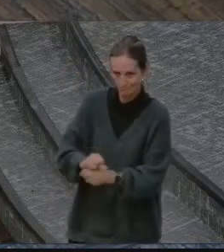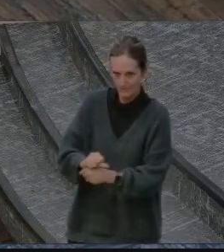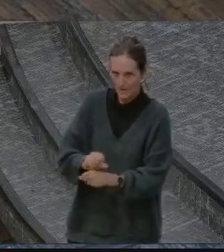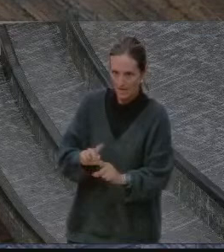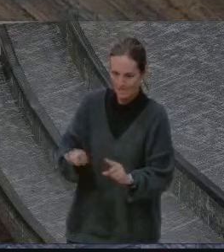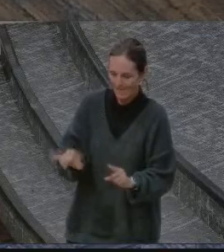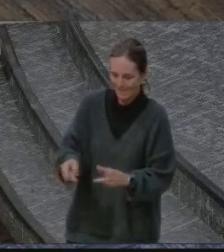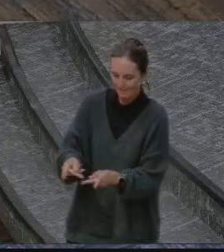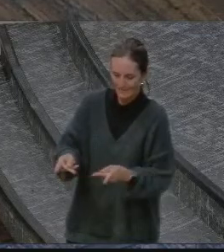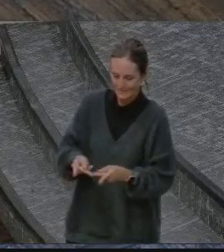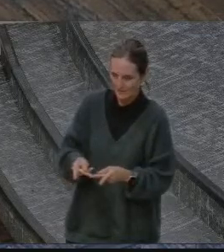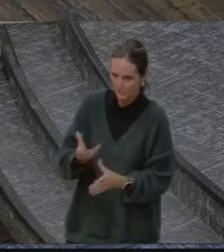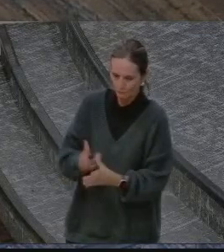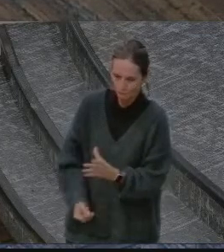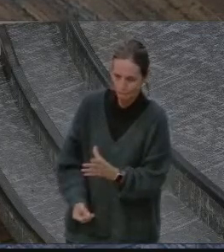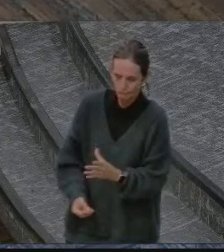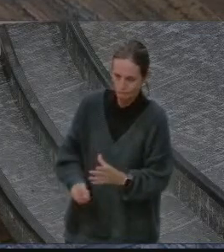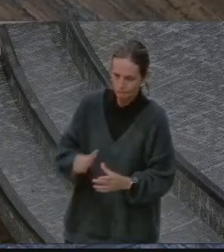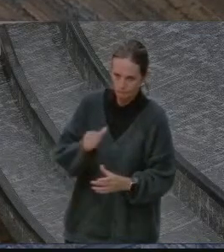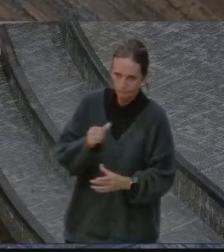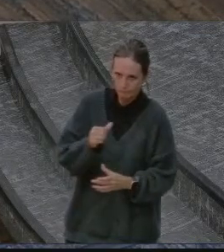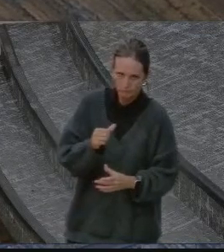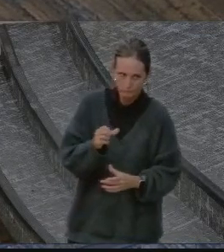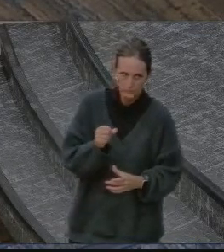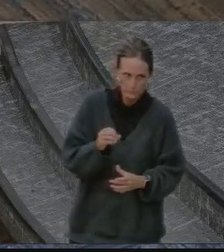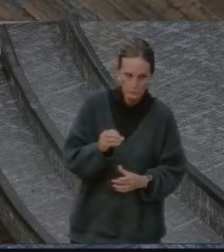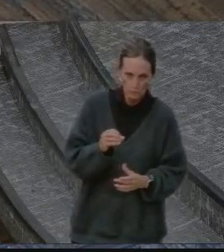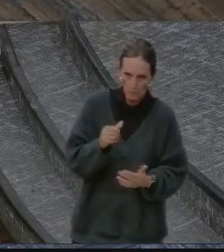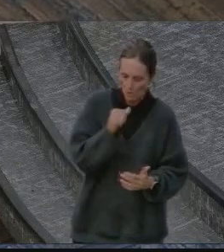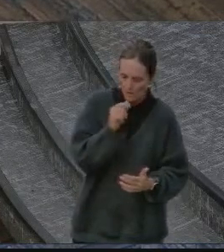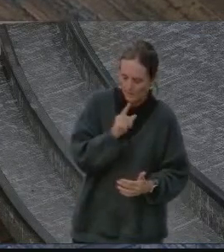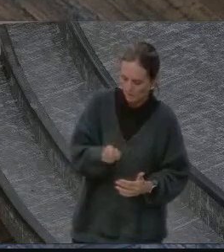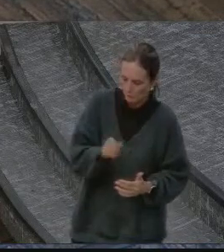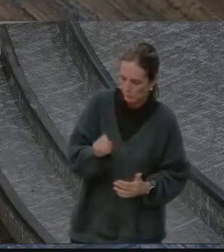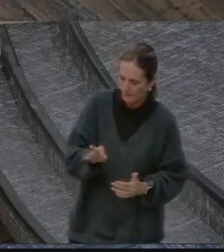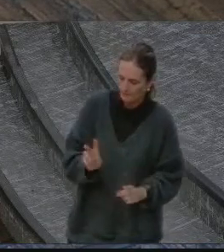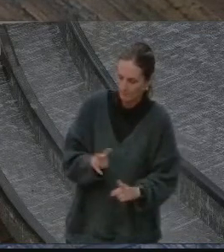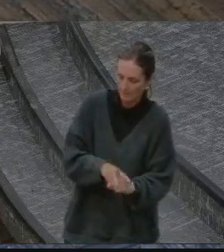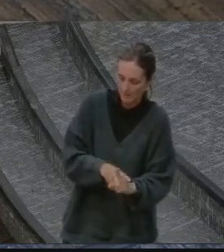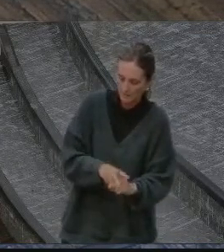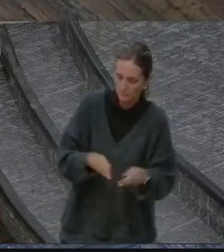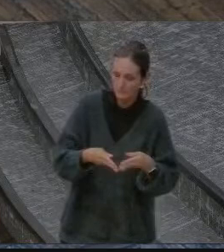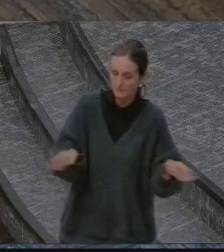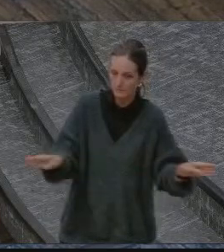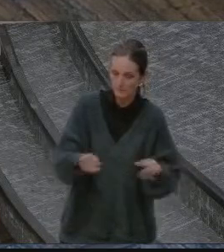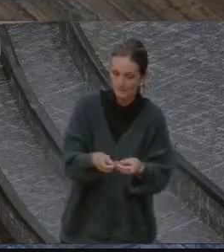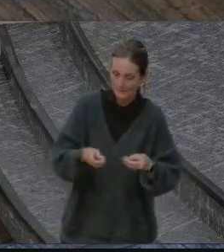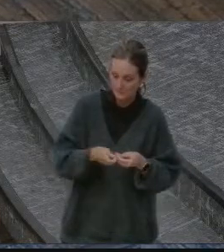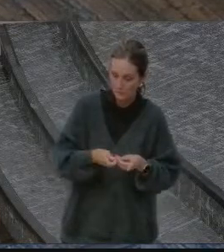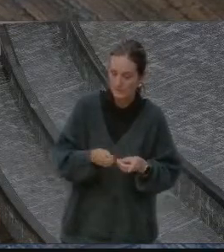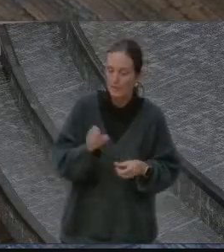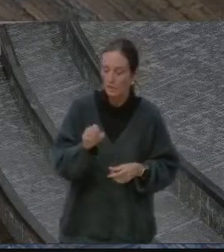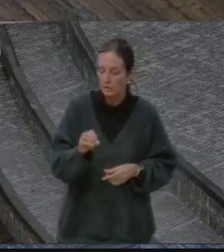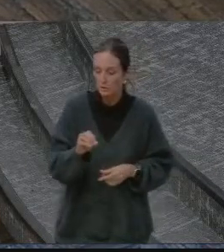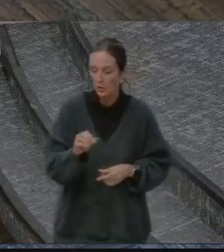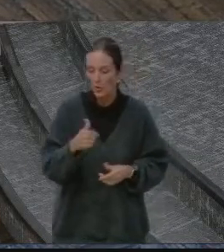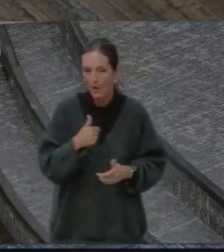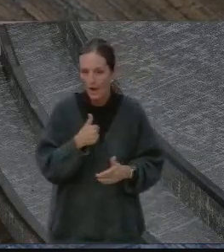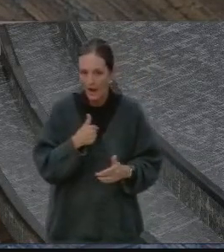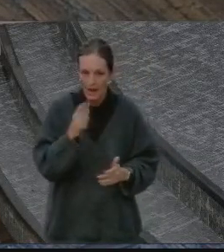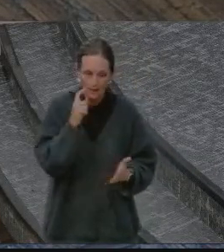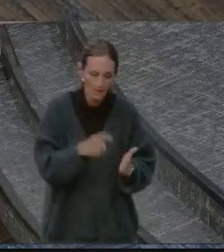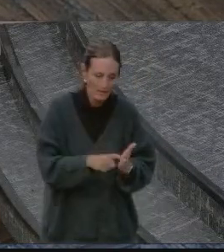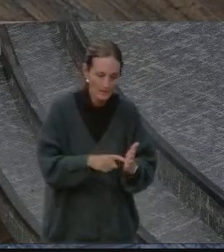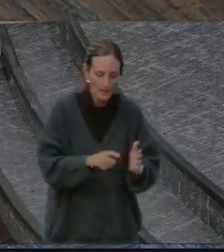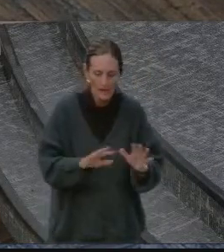of taking restorative practices district-wide. Again, I recognize there might be flux. It could be